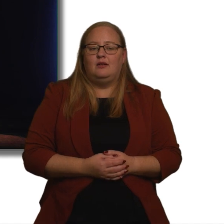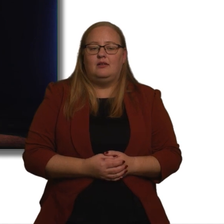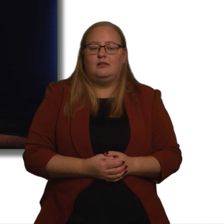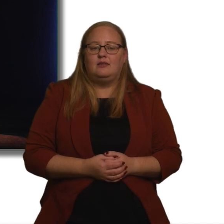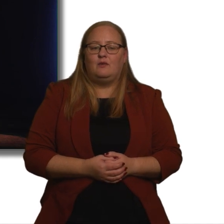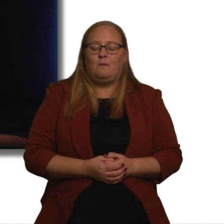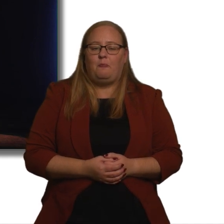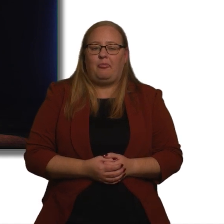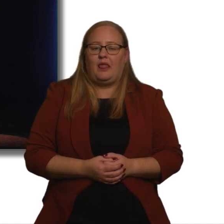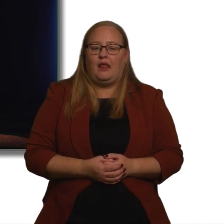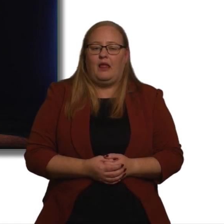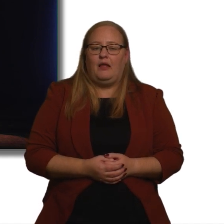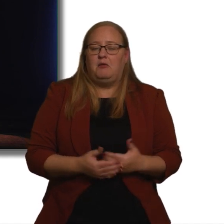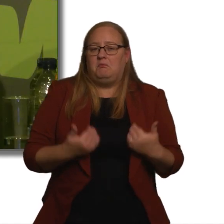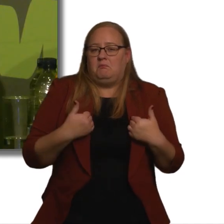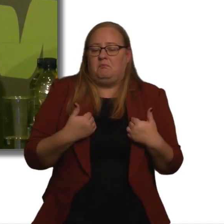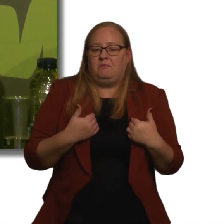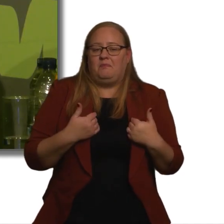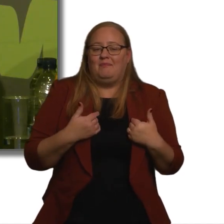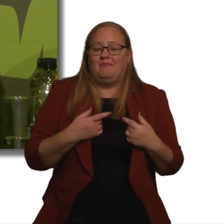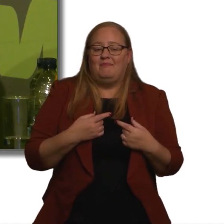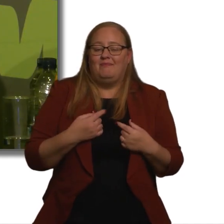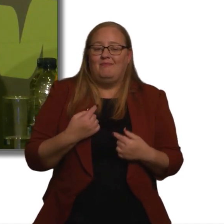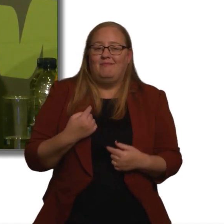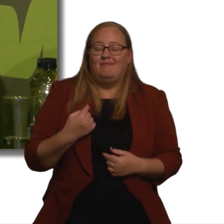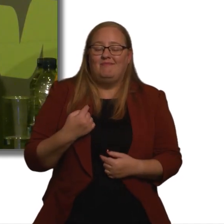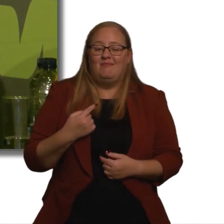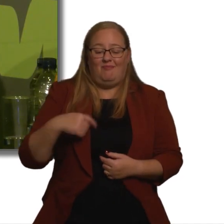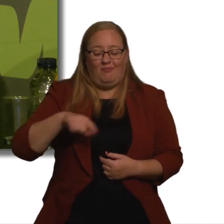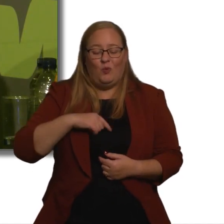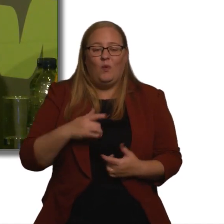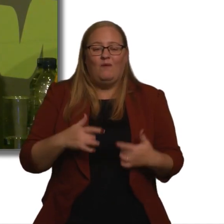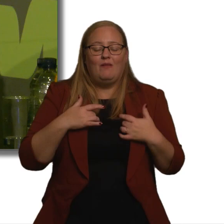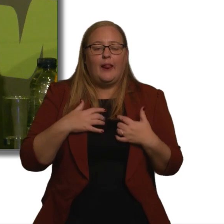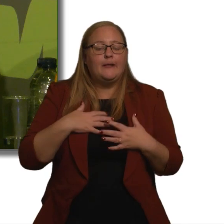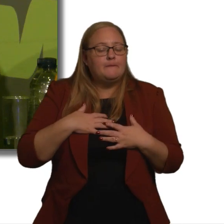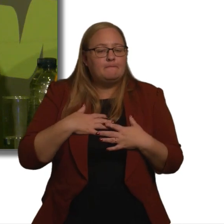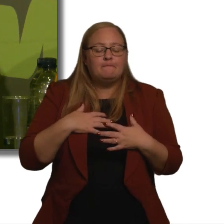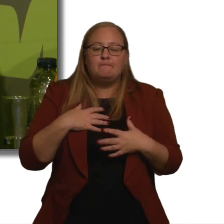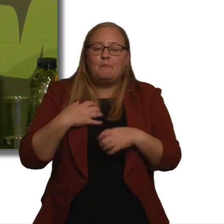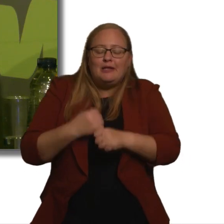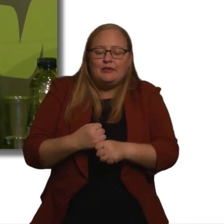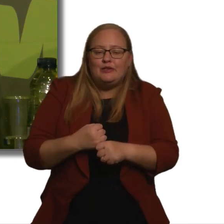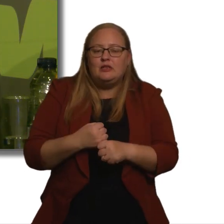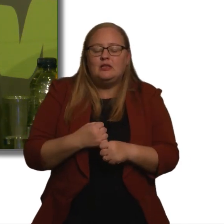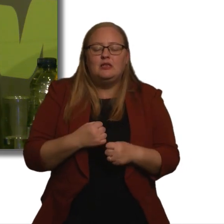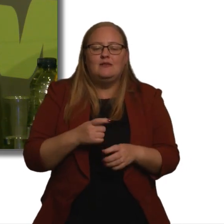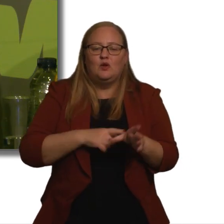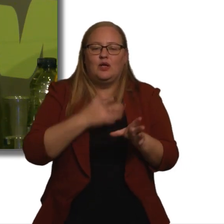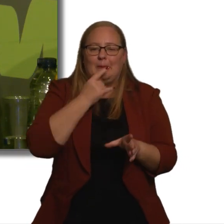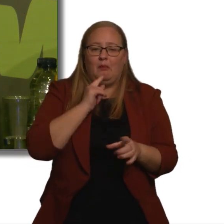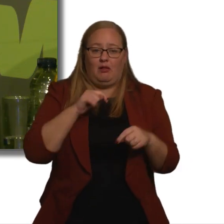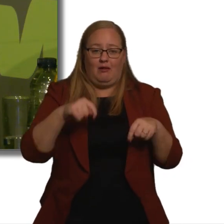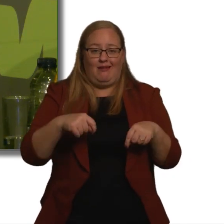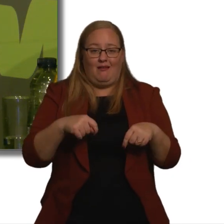contribution, because I think we all feel passionately about young people, and you know, the energy I have felt this evening in the